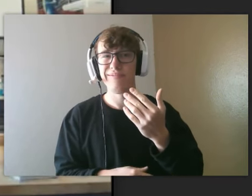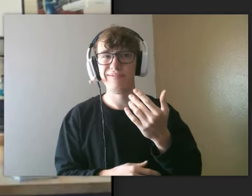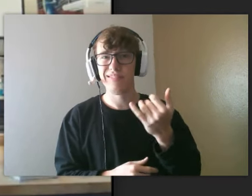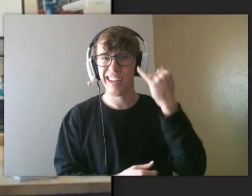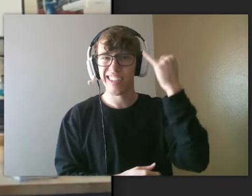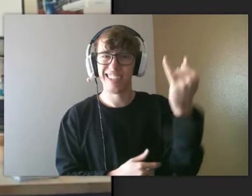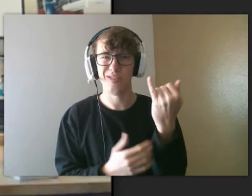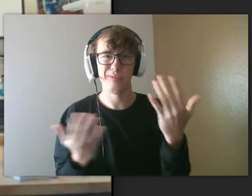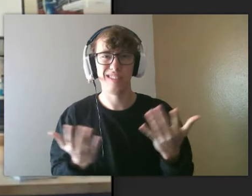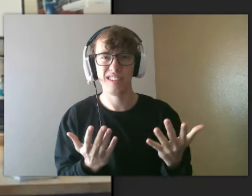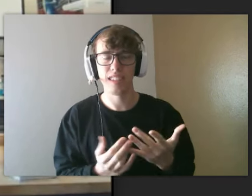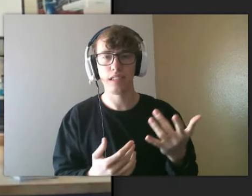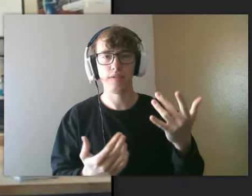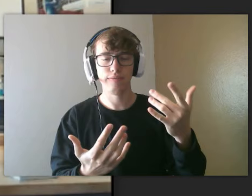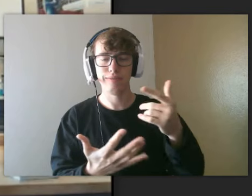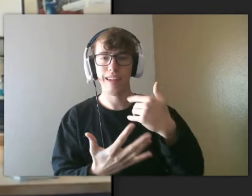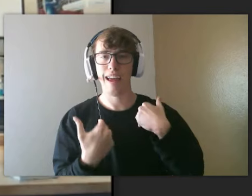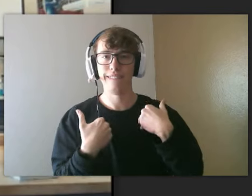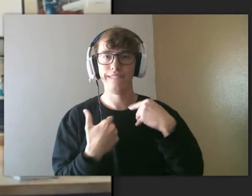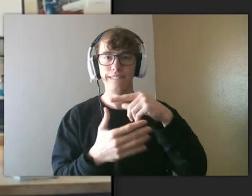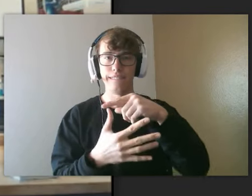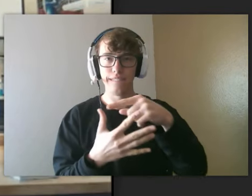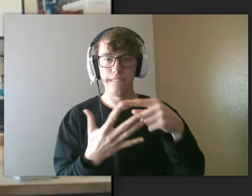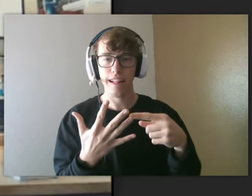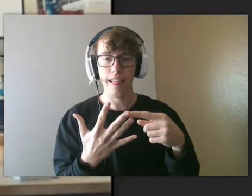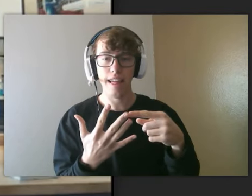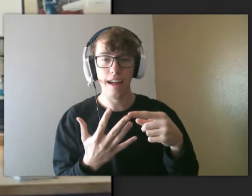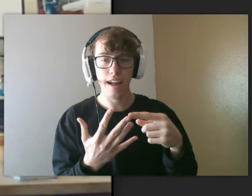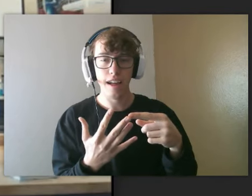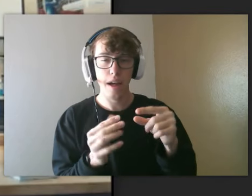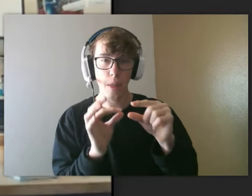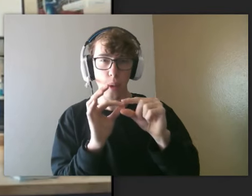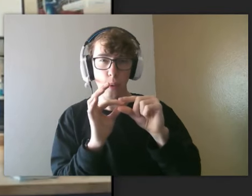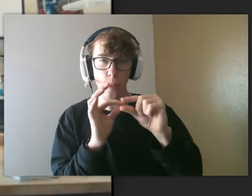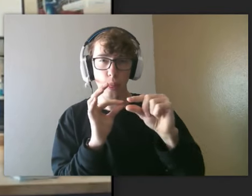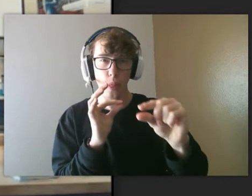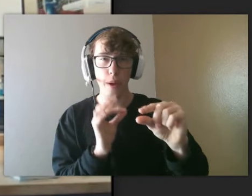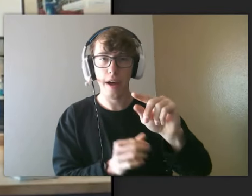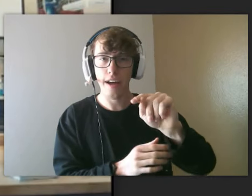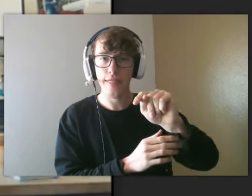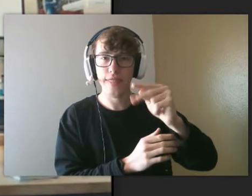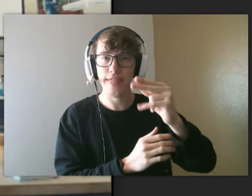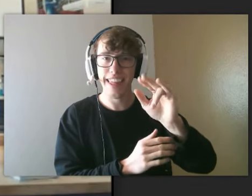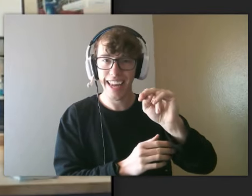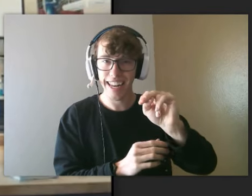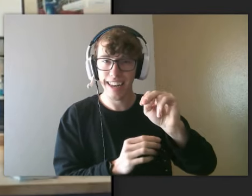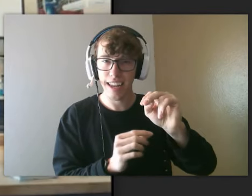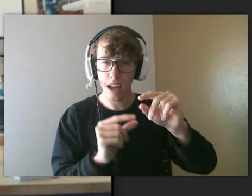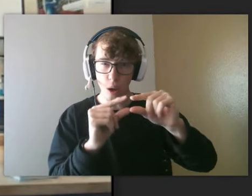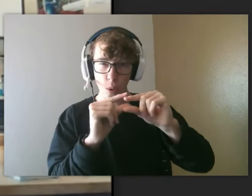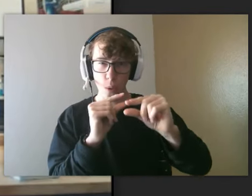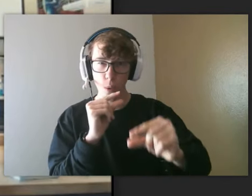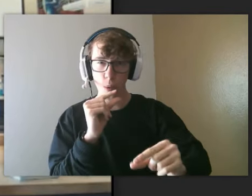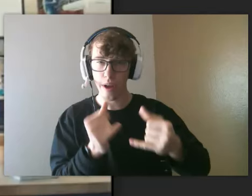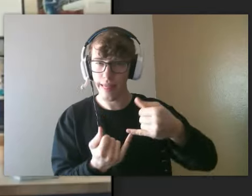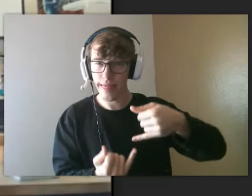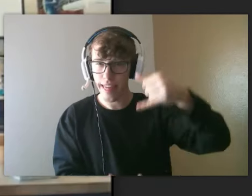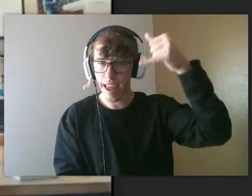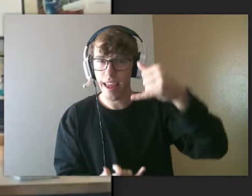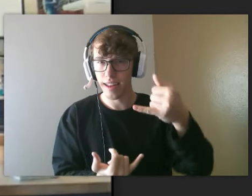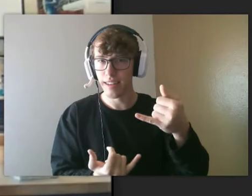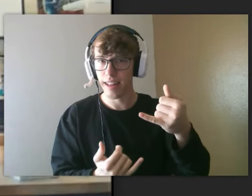to be putting on thin, transparent layers and then